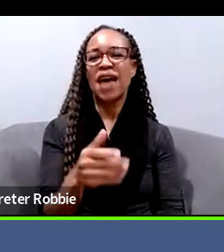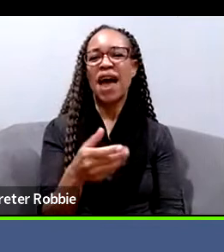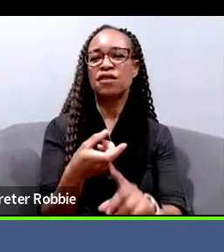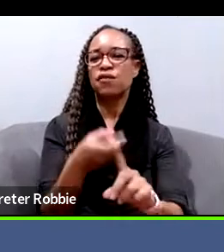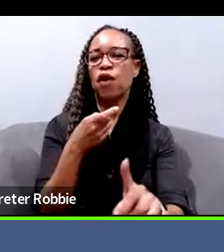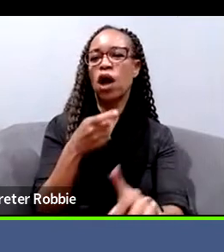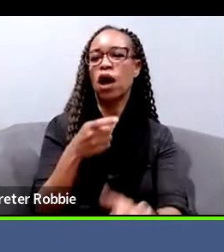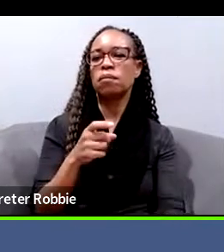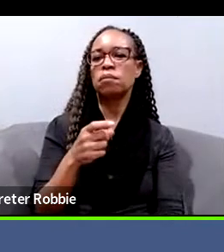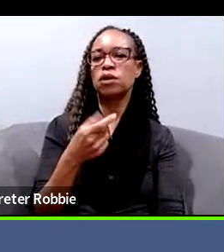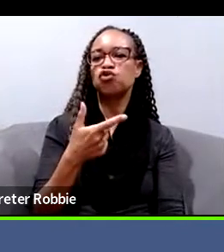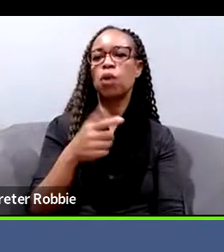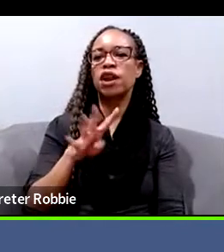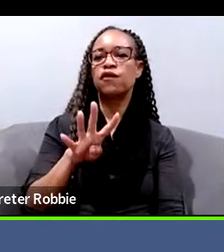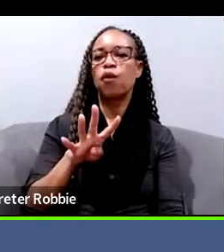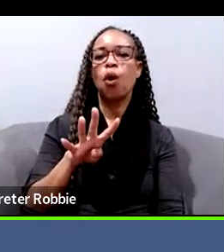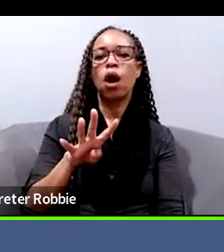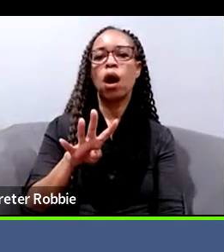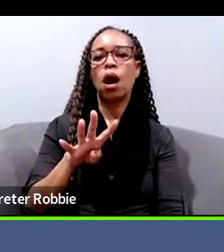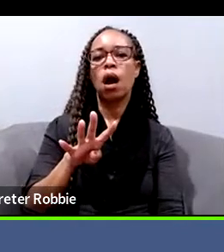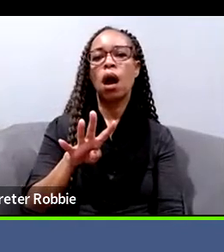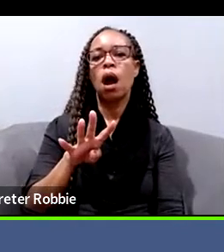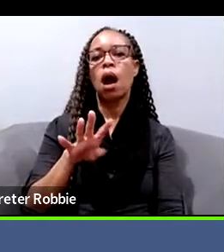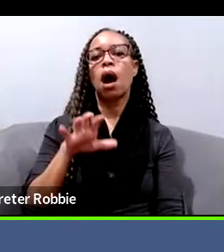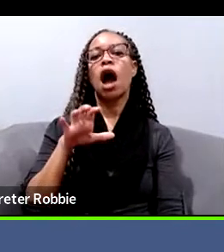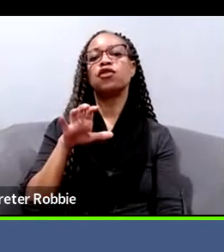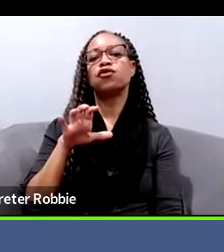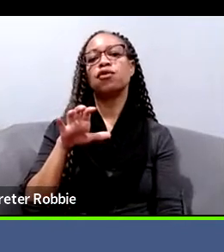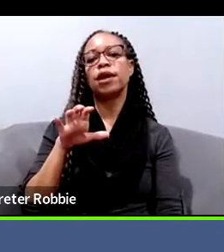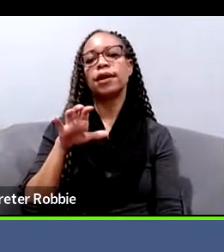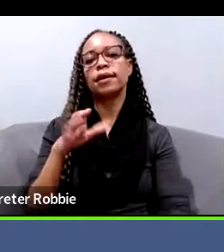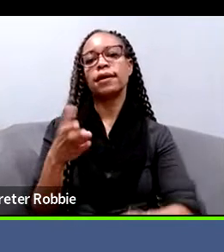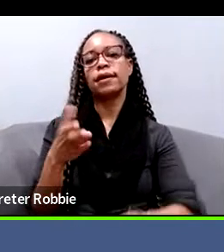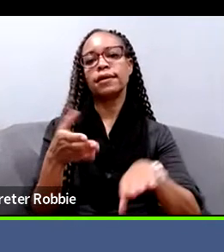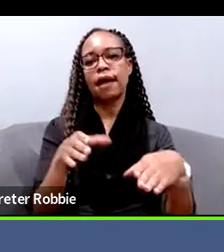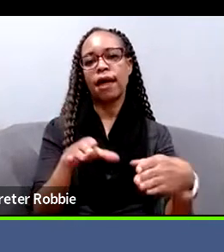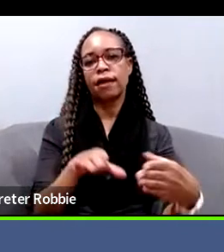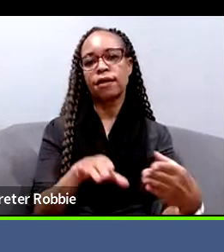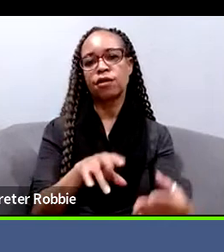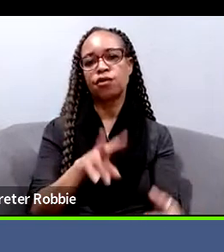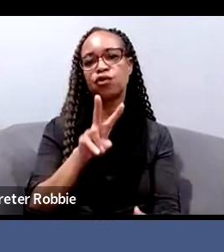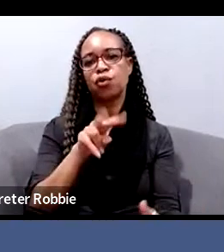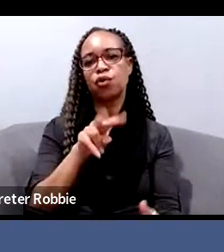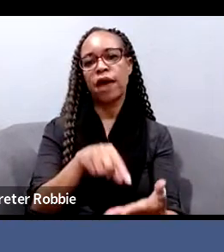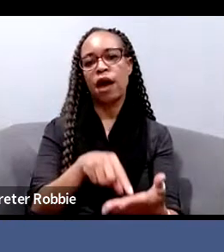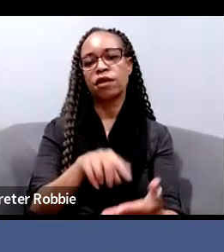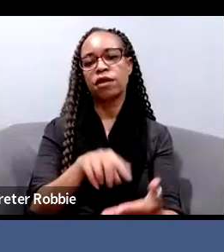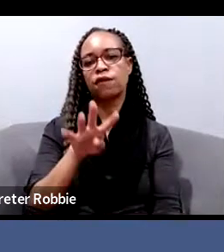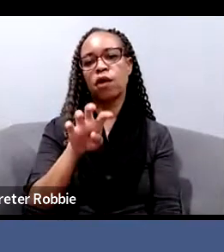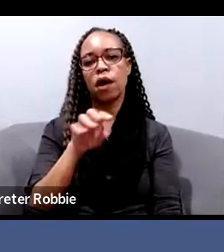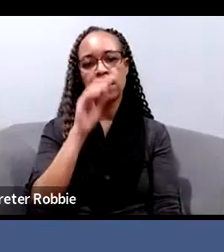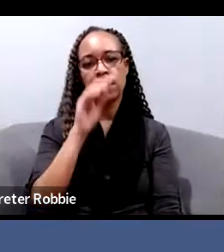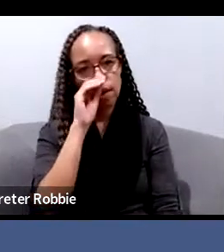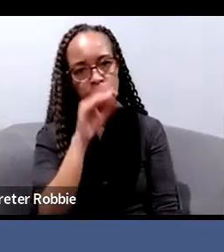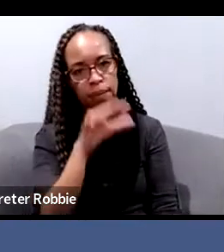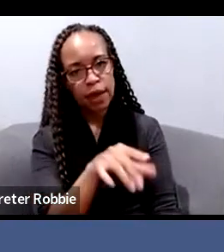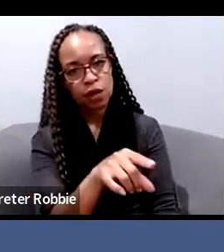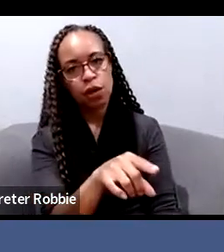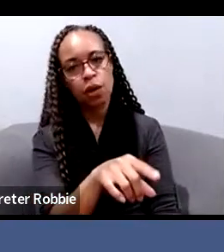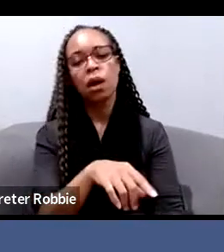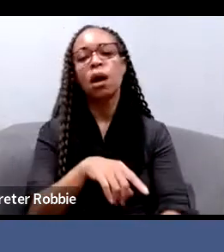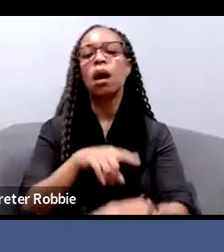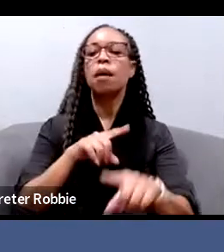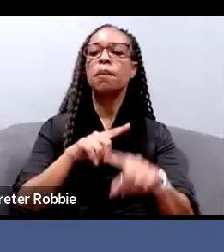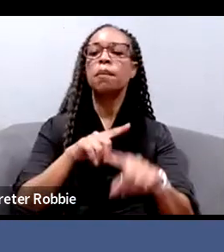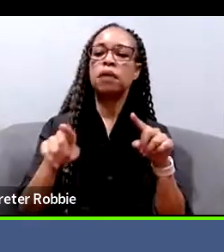deaths. So as a percentage, it's I can't do that off my head, but a little bit under